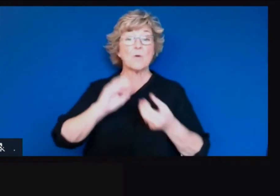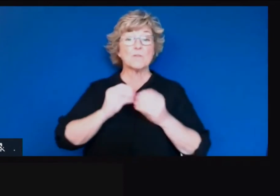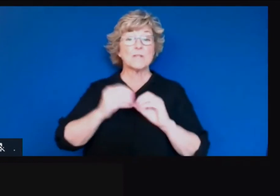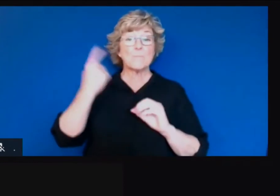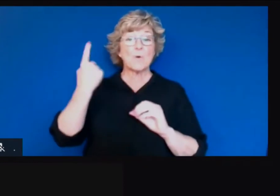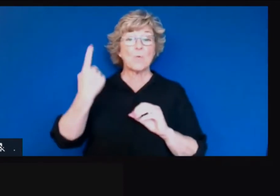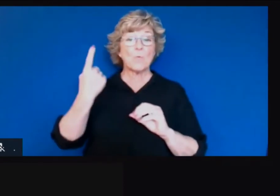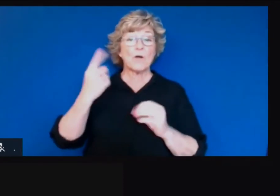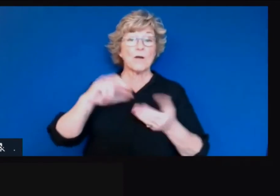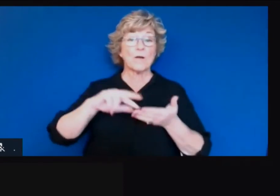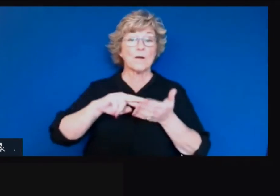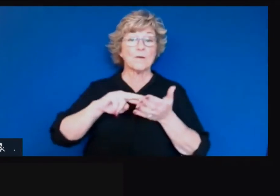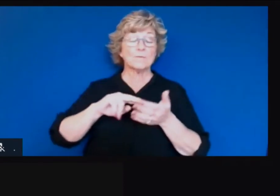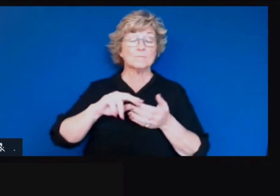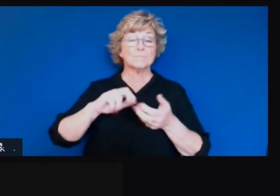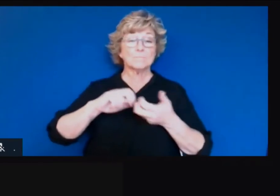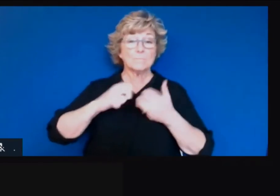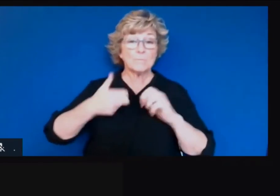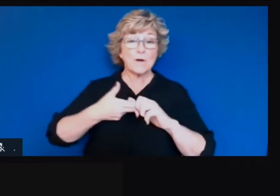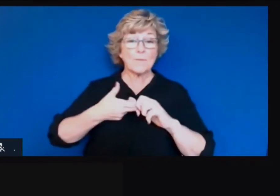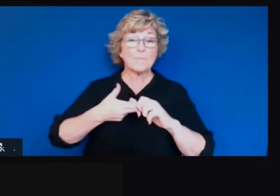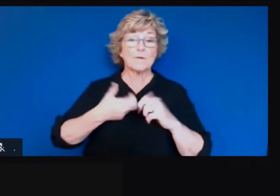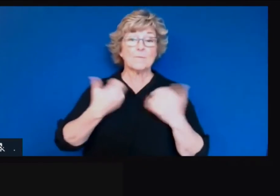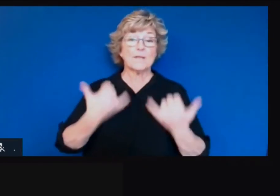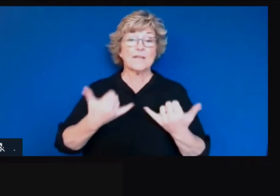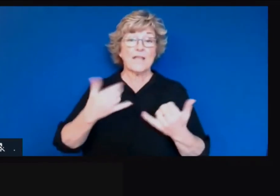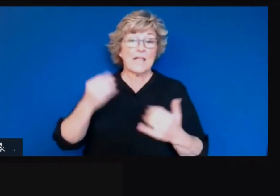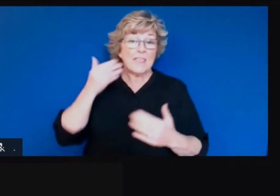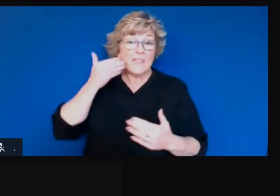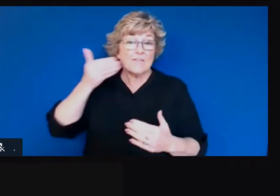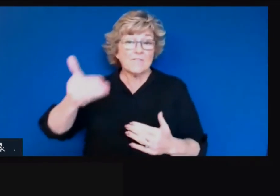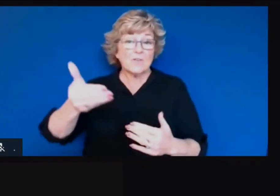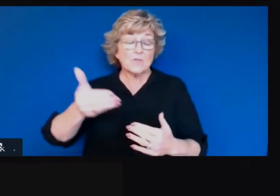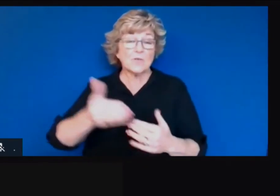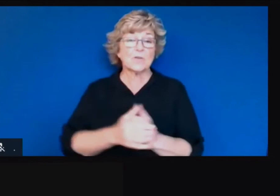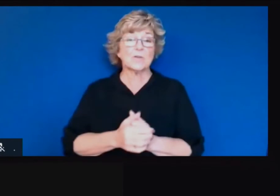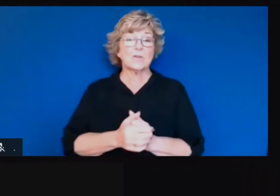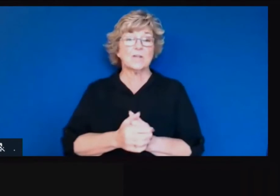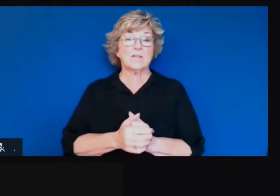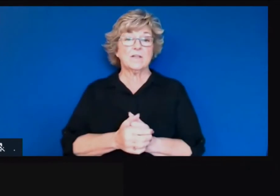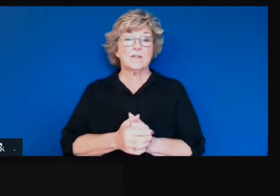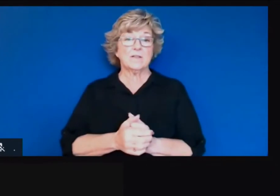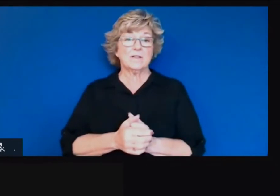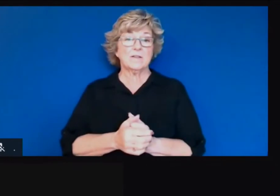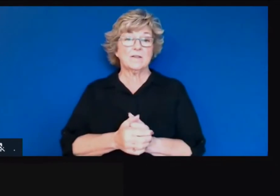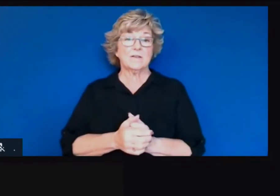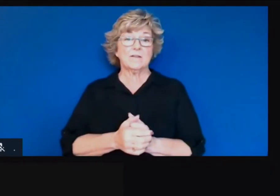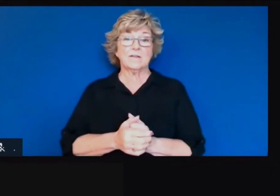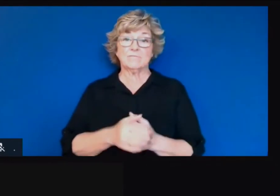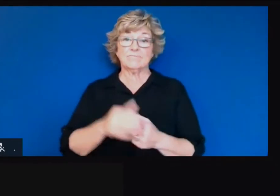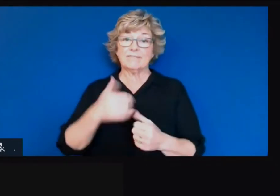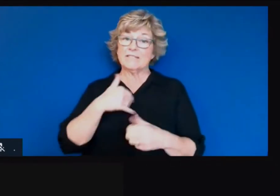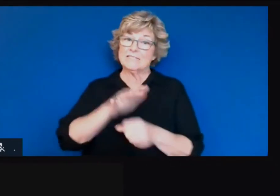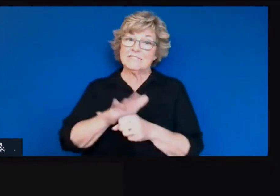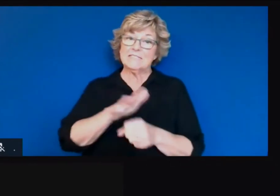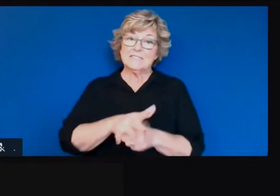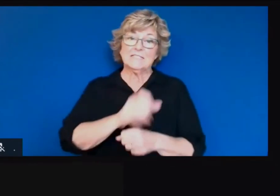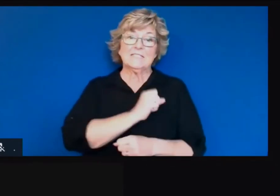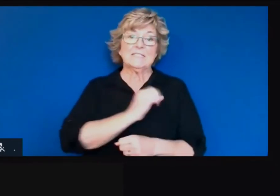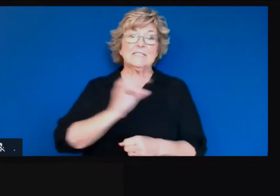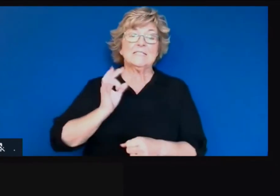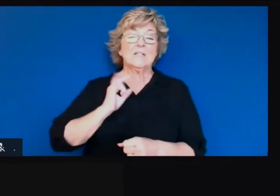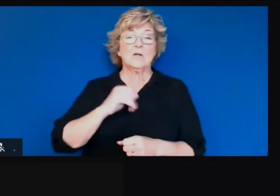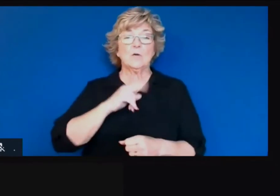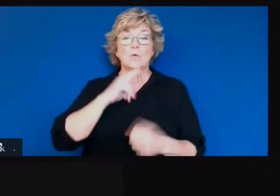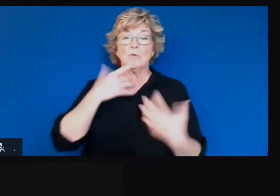today, and likely for the upcoming future, at least in the immediate future, I should say, is staffing. And that's why we're being